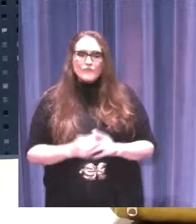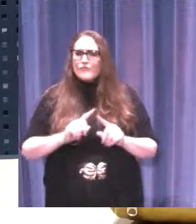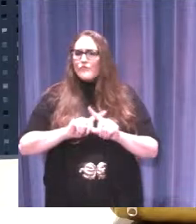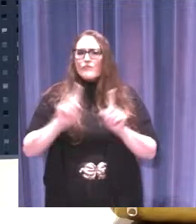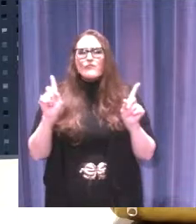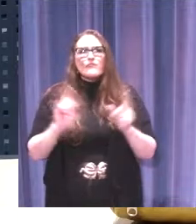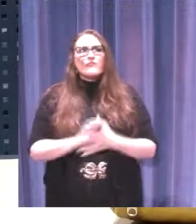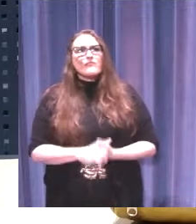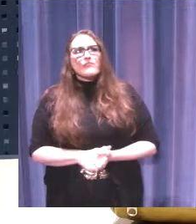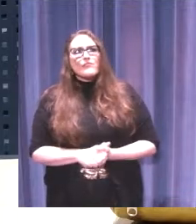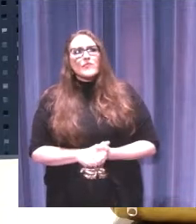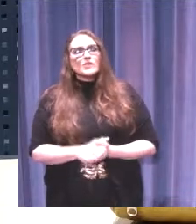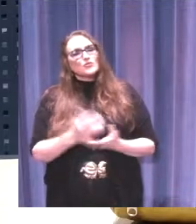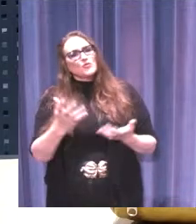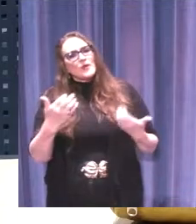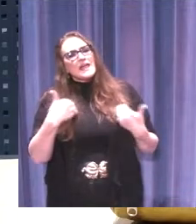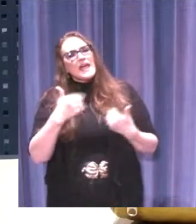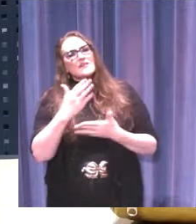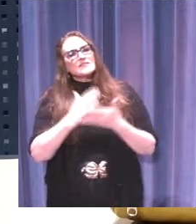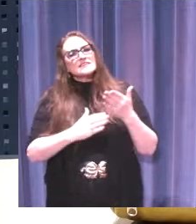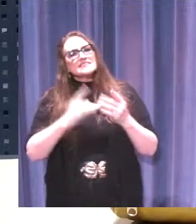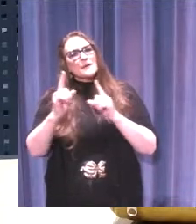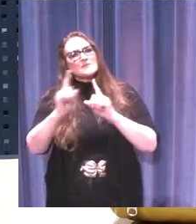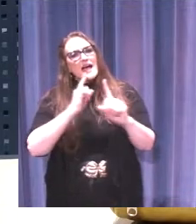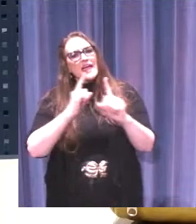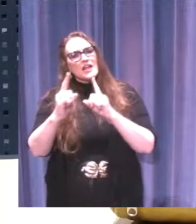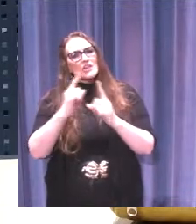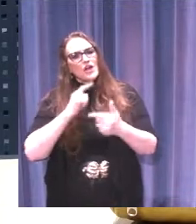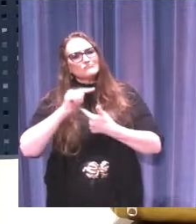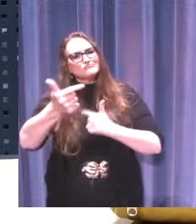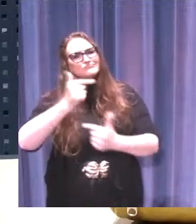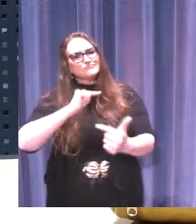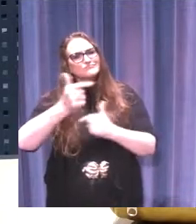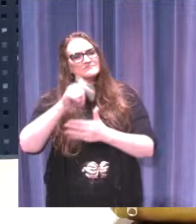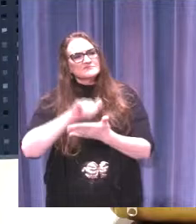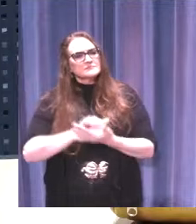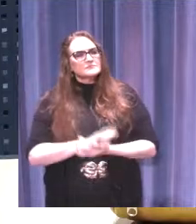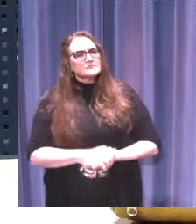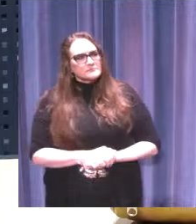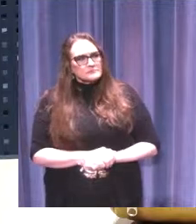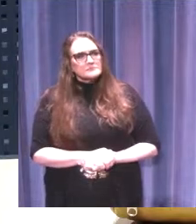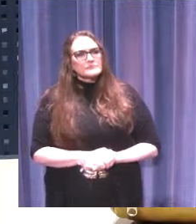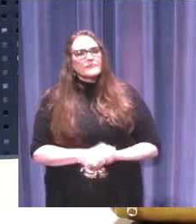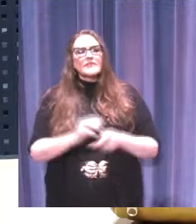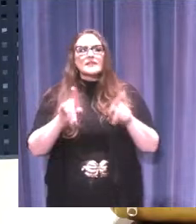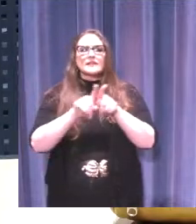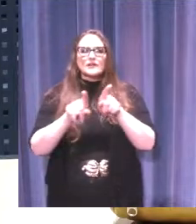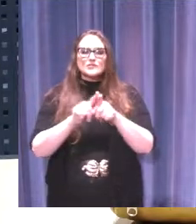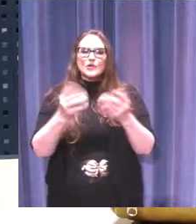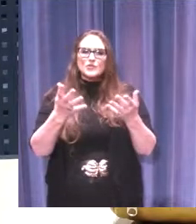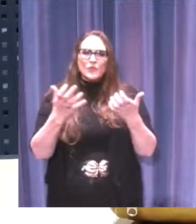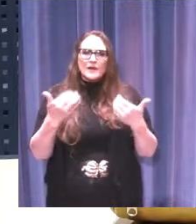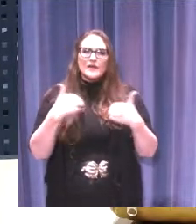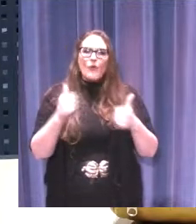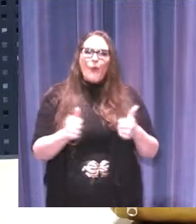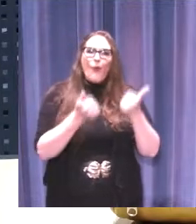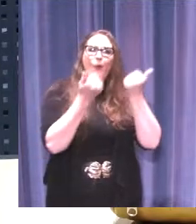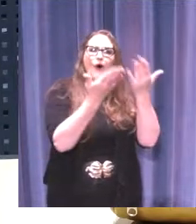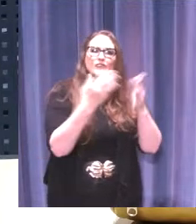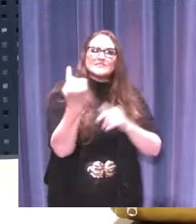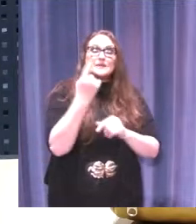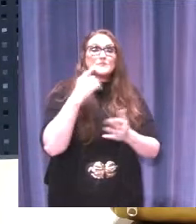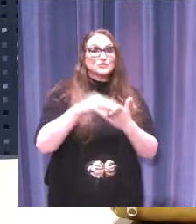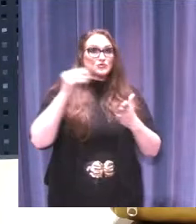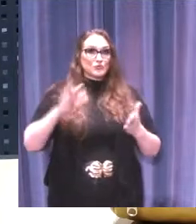But, so you want to have some dialogue going back and forth there. Now, in addition to that, you need to offer something the